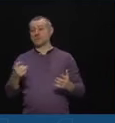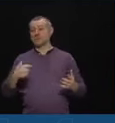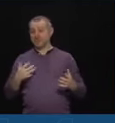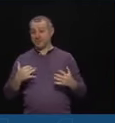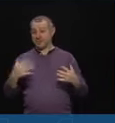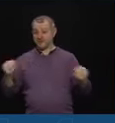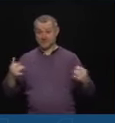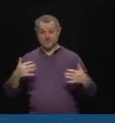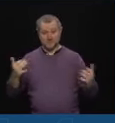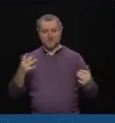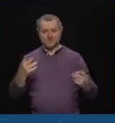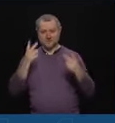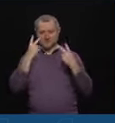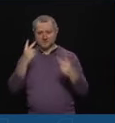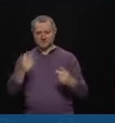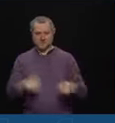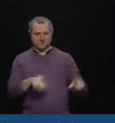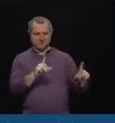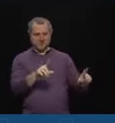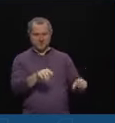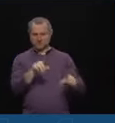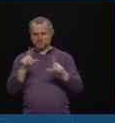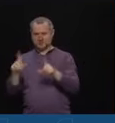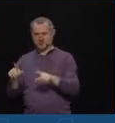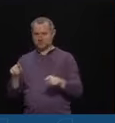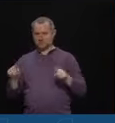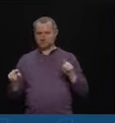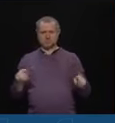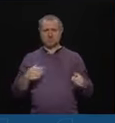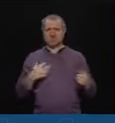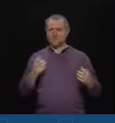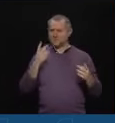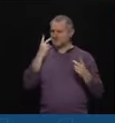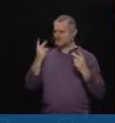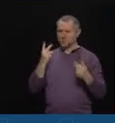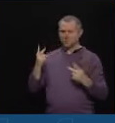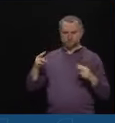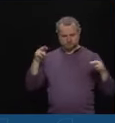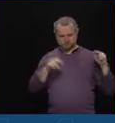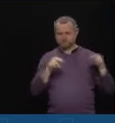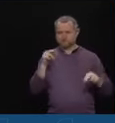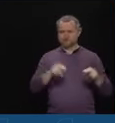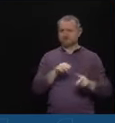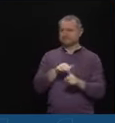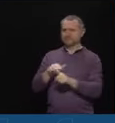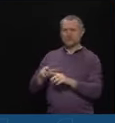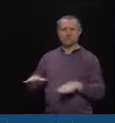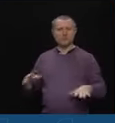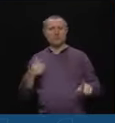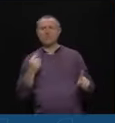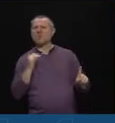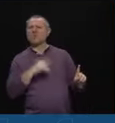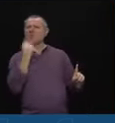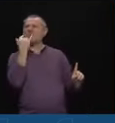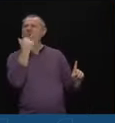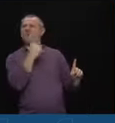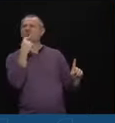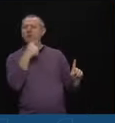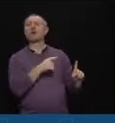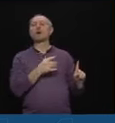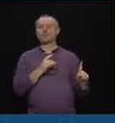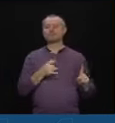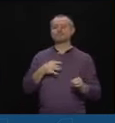want children to stop by and ask their parents, and parents, you need to know the story of why there are plaques put forth here and in Port